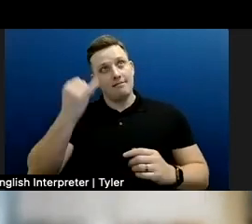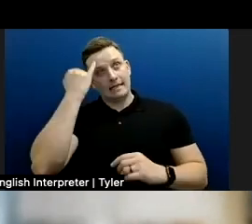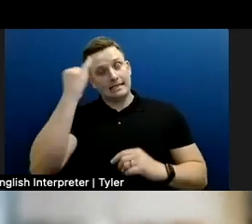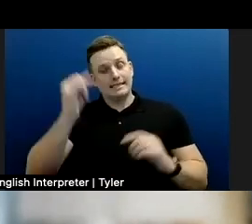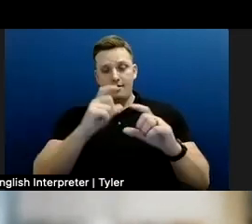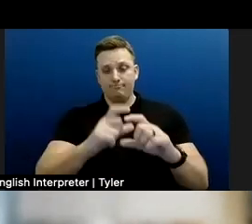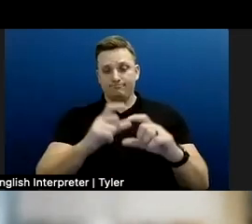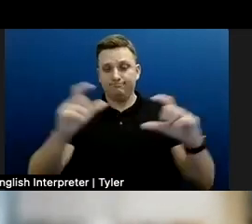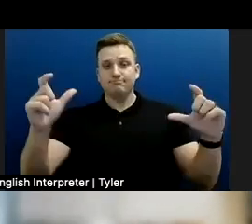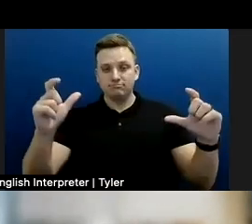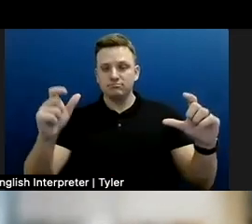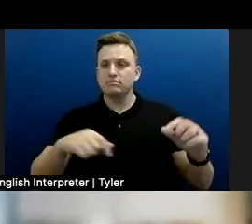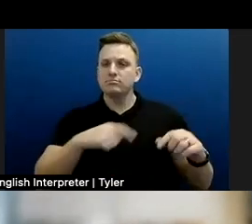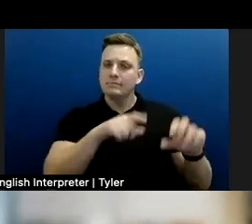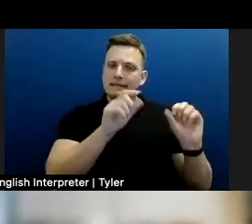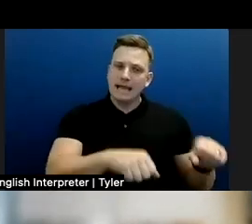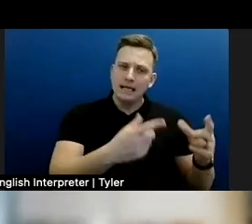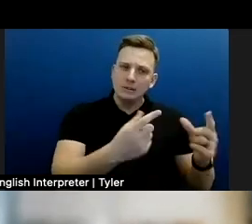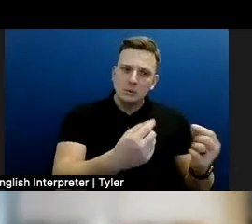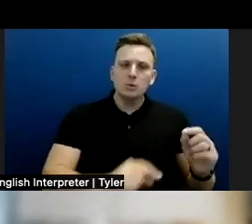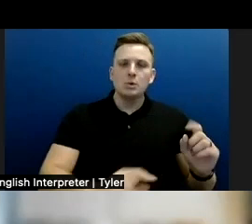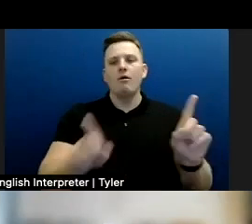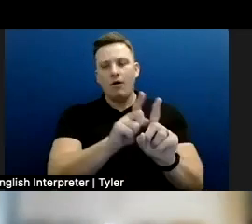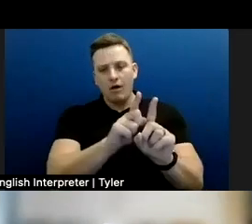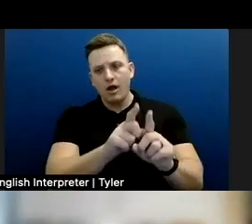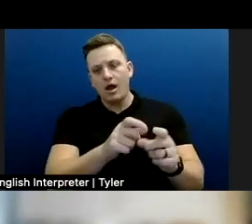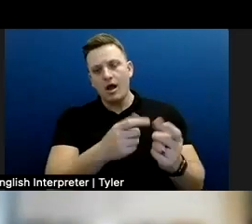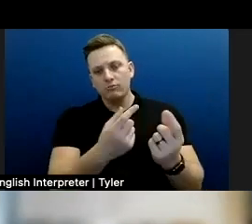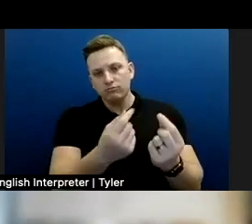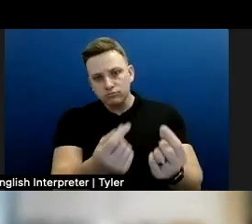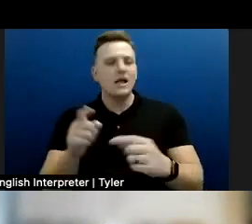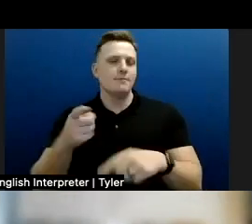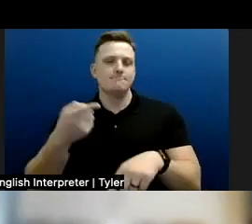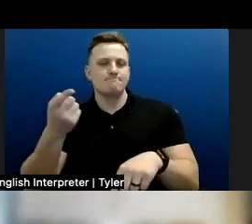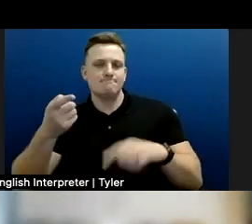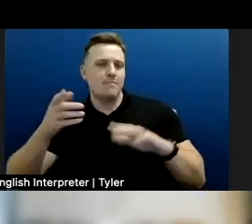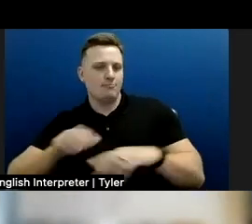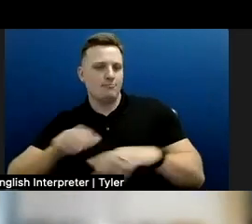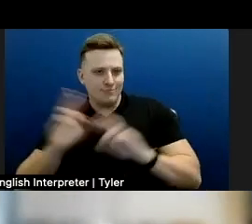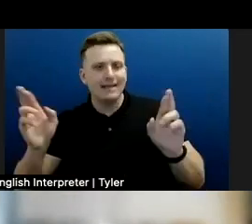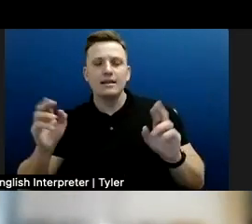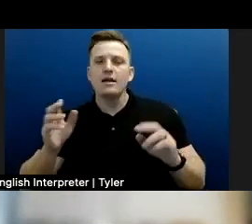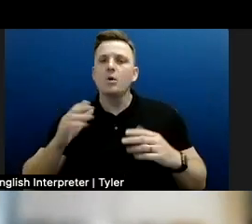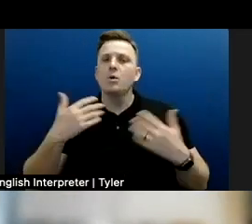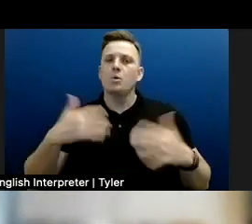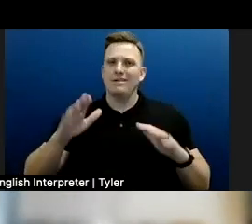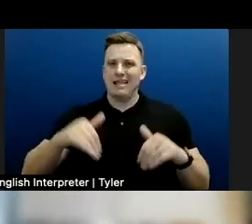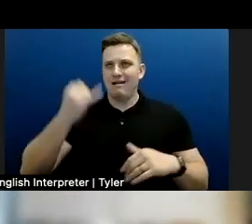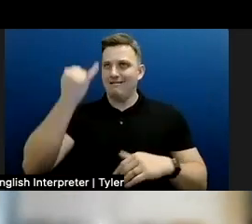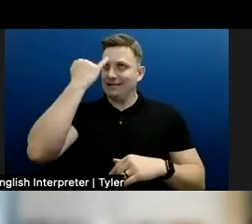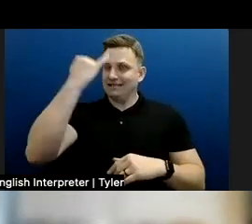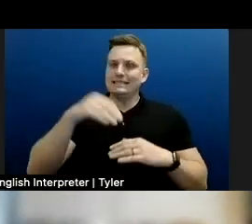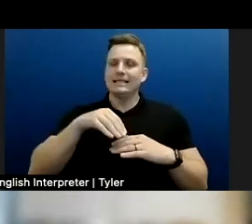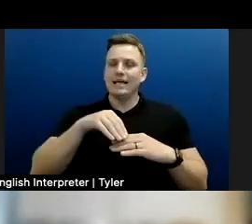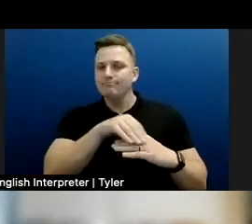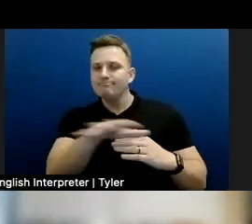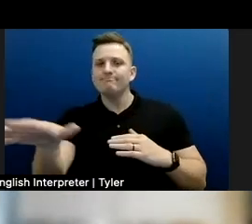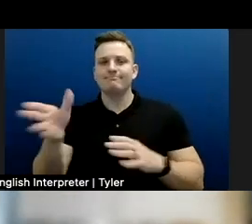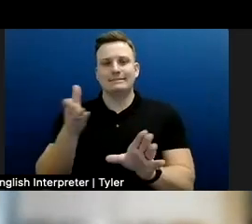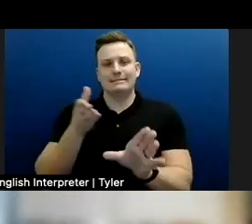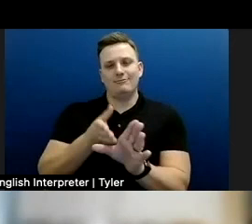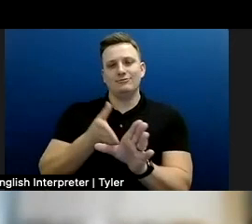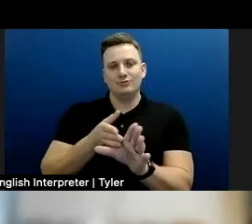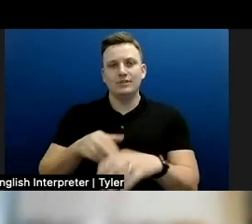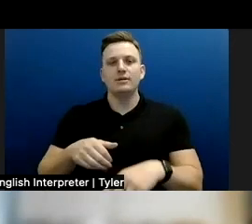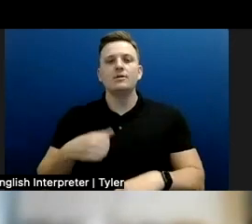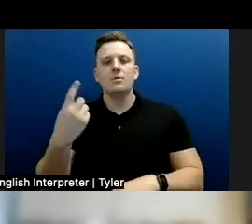developmental psychology. And there are lots of terms and theories that have been developed. So a man called